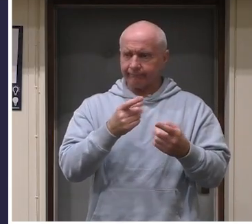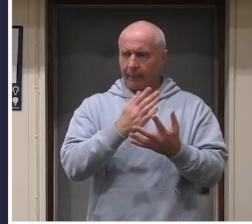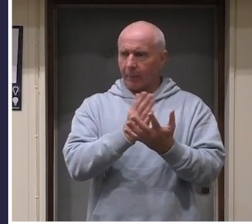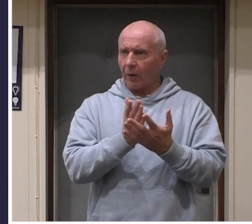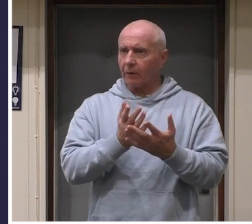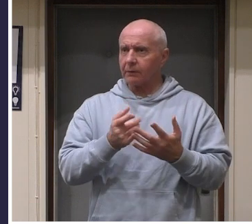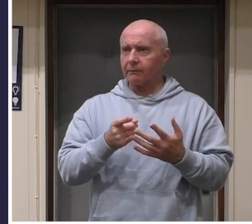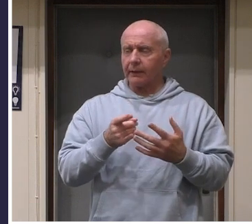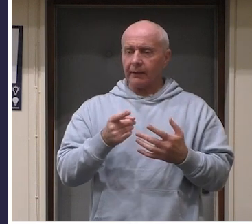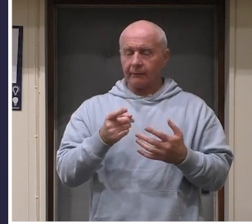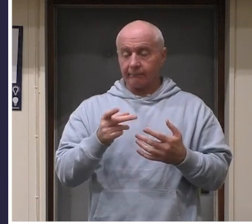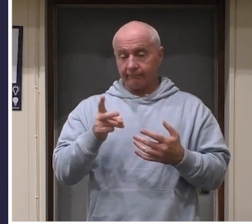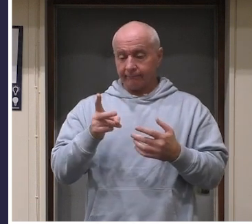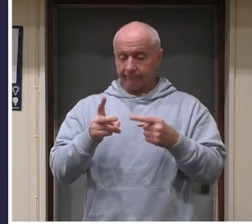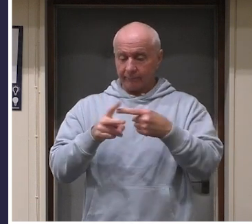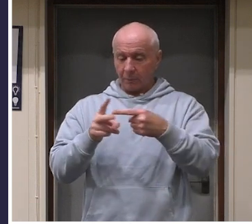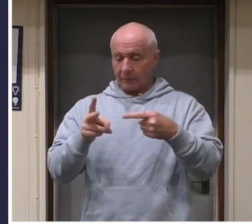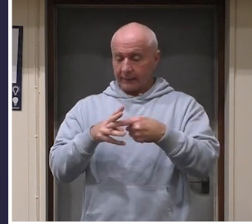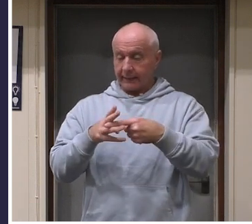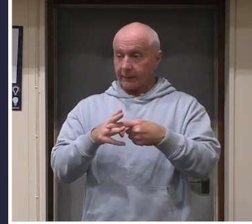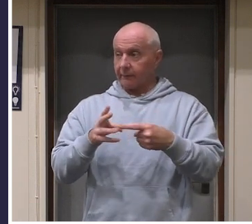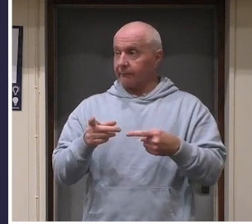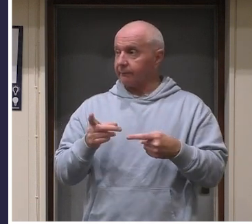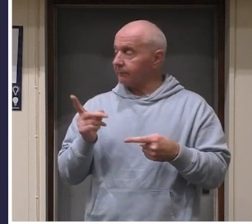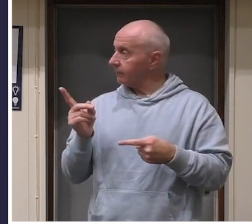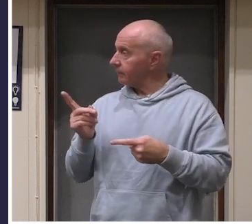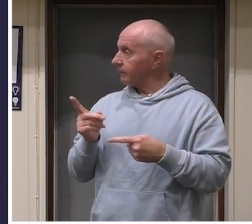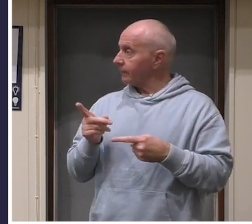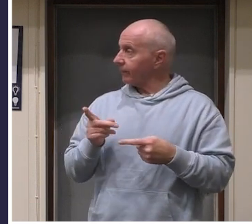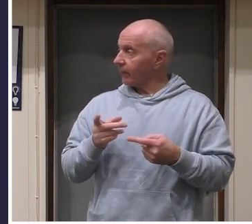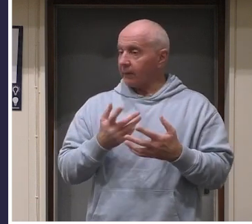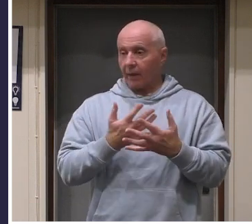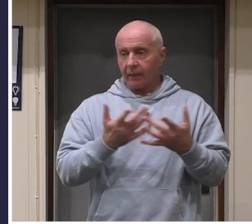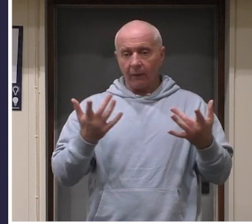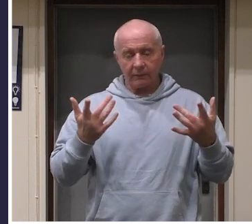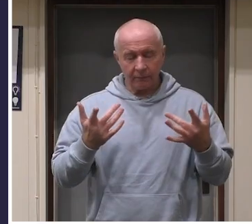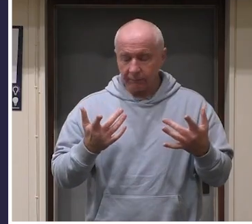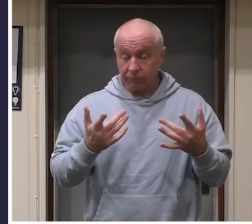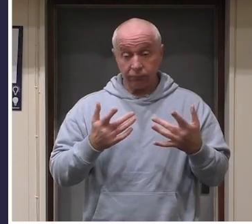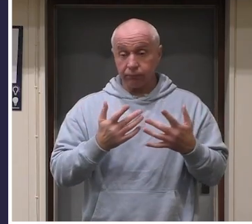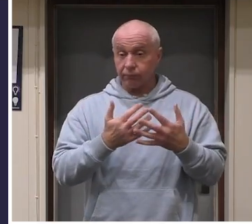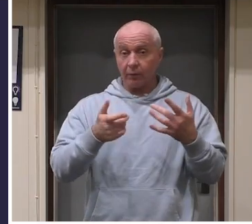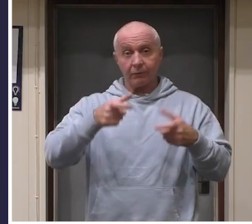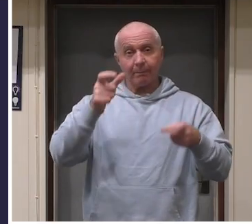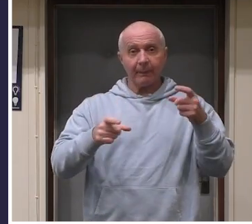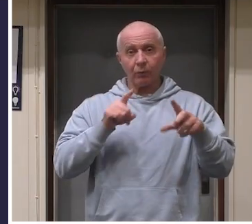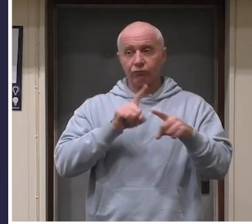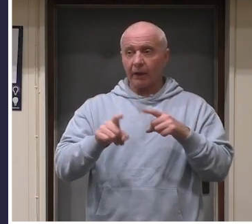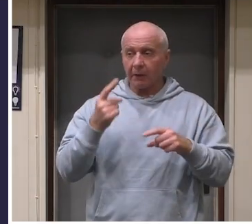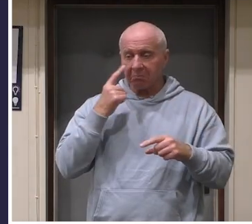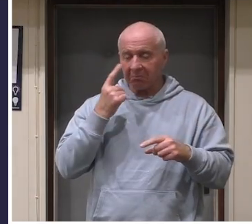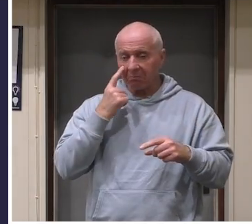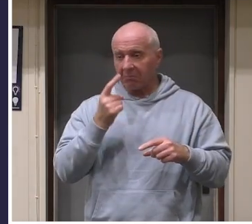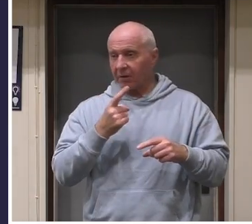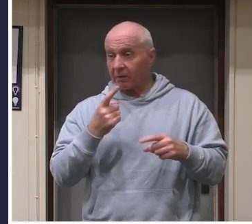experiment. And it's very challenging. And there's many people around the world trying to do this, and I'll give you a flavor of all of the different